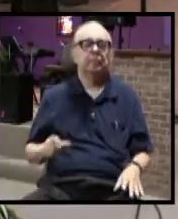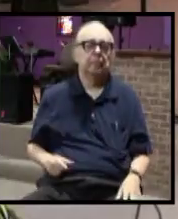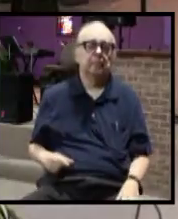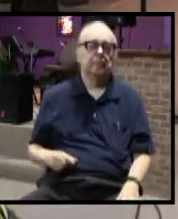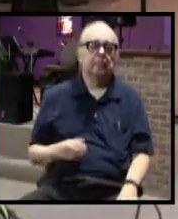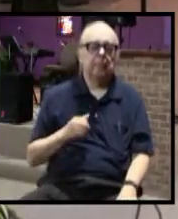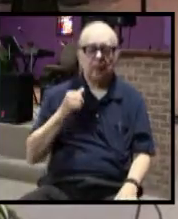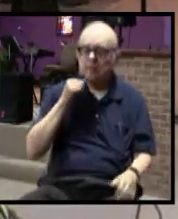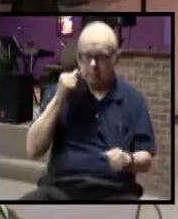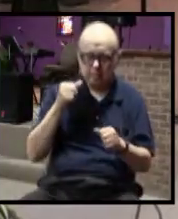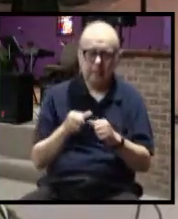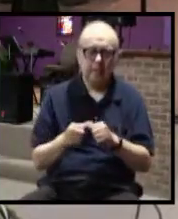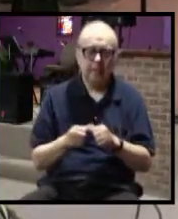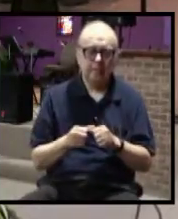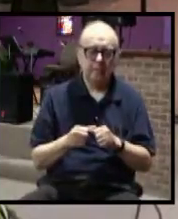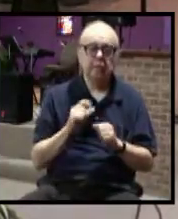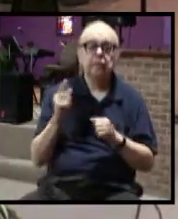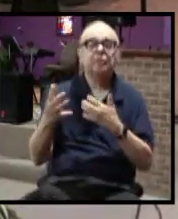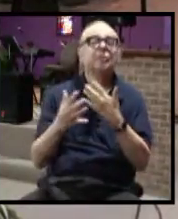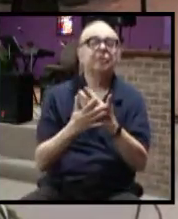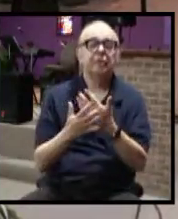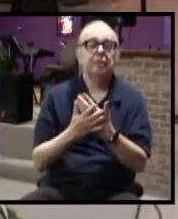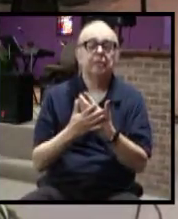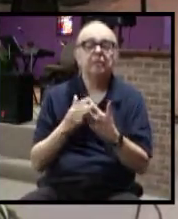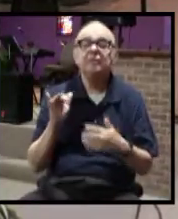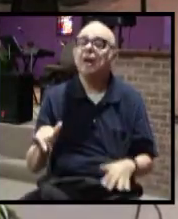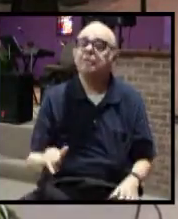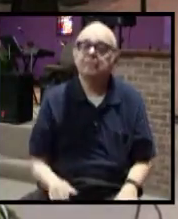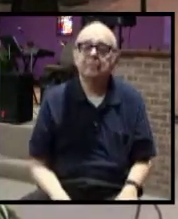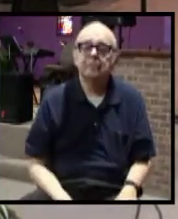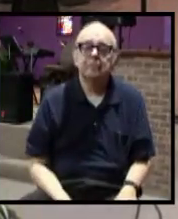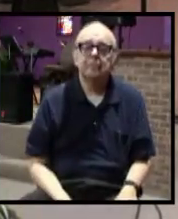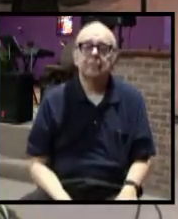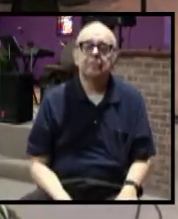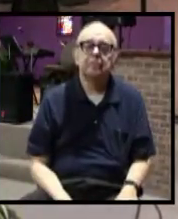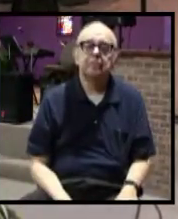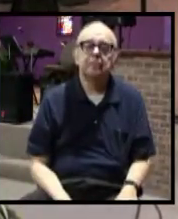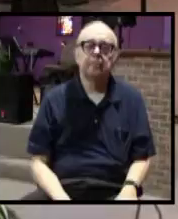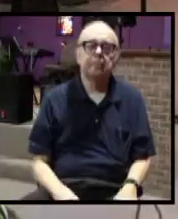And Lord, I don't ever remember you going to jail yet.